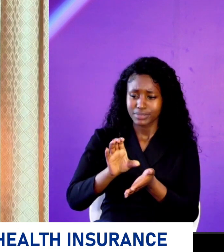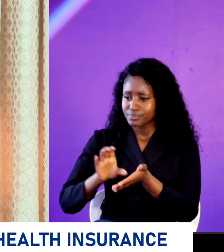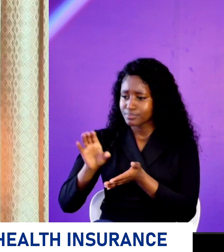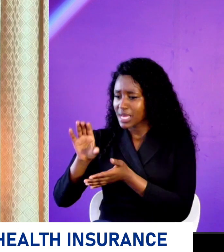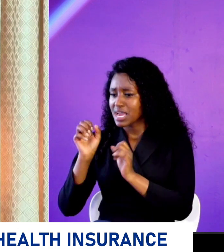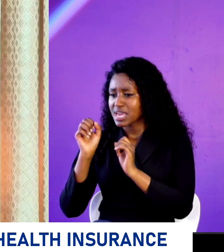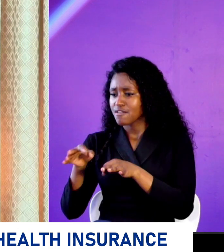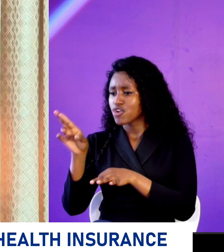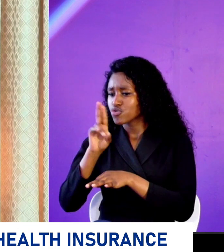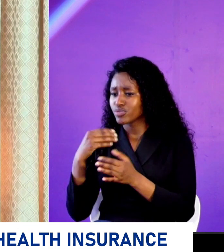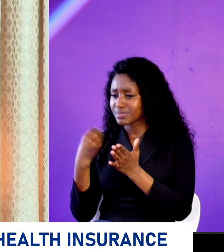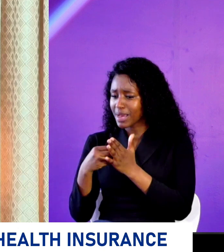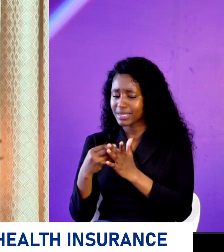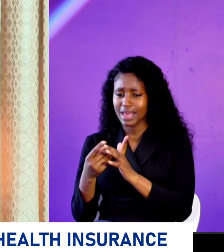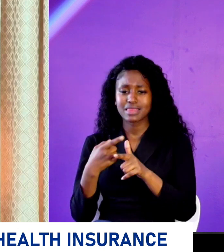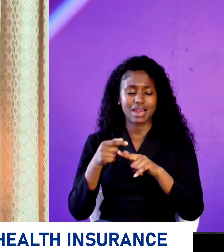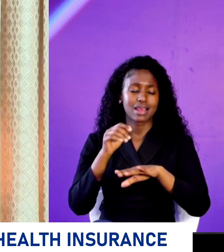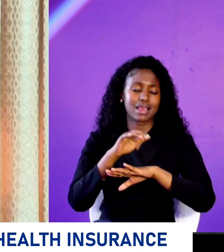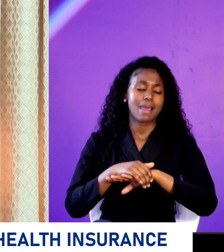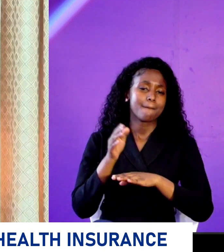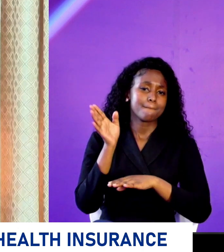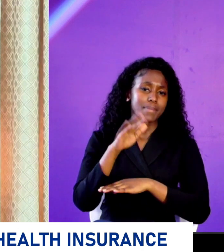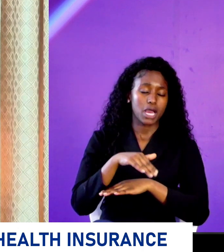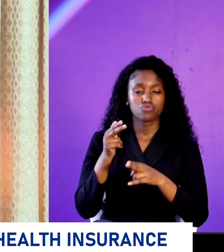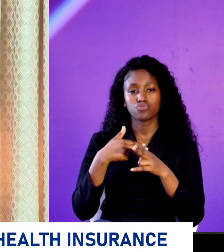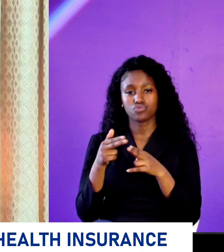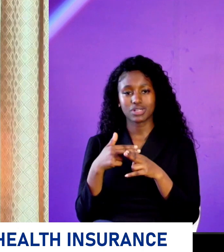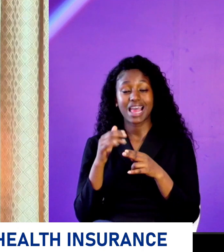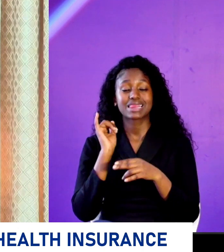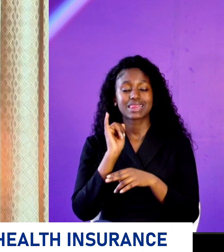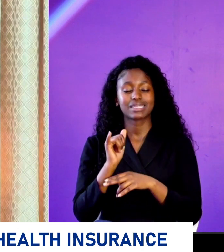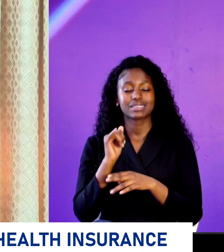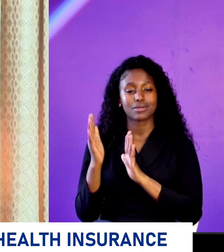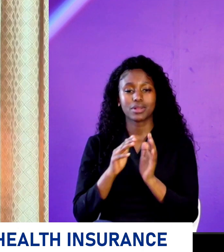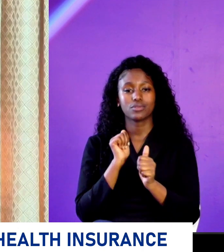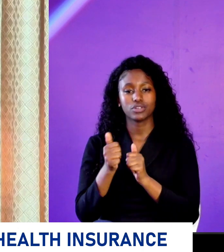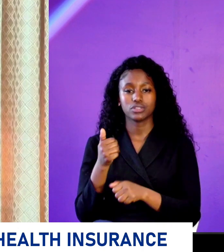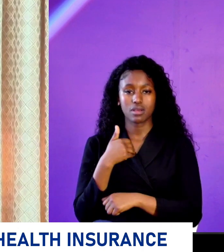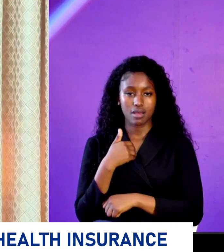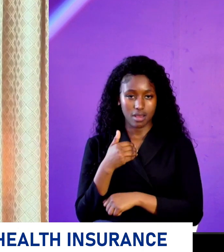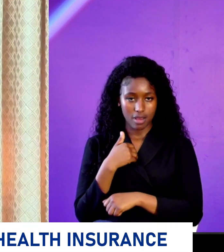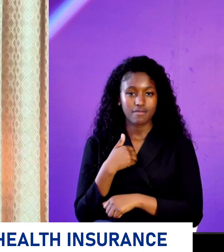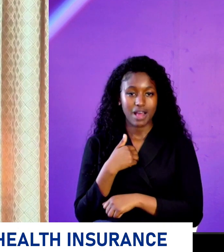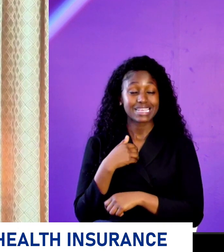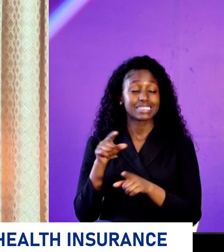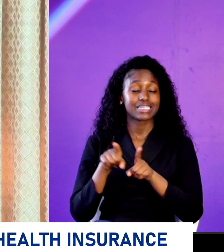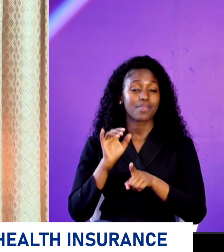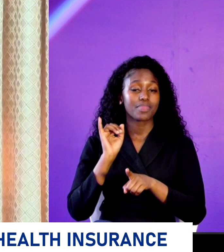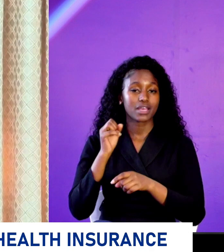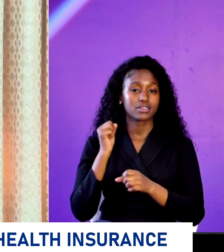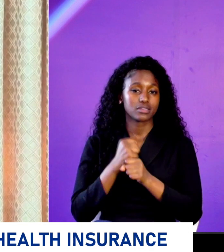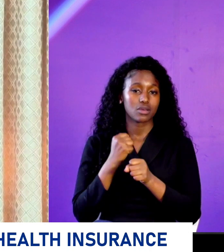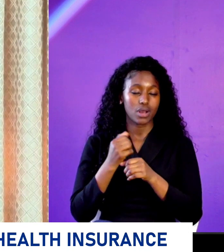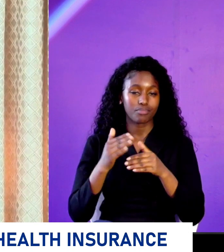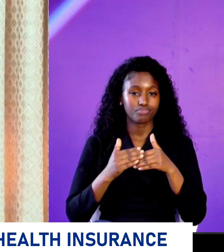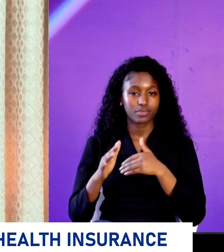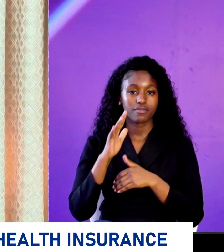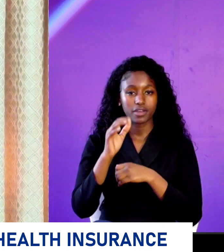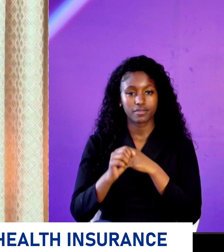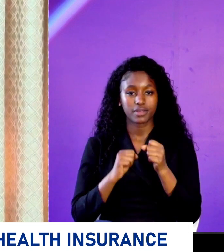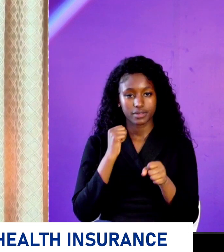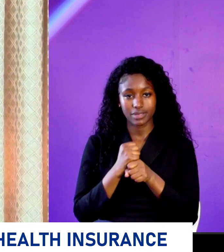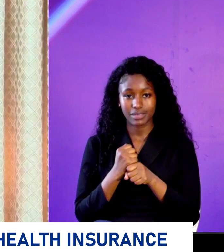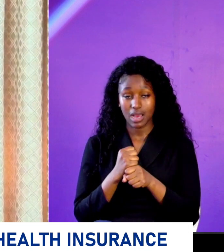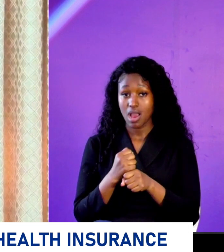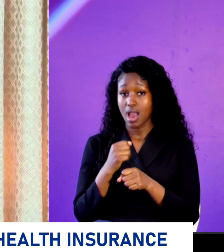the actual expenditure. This fine-tuning is going to be the work for the next 5 or so years. It's not going to be